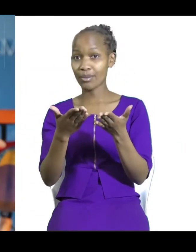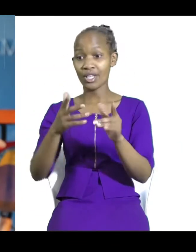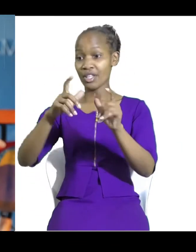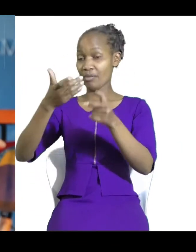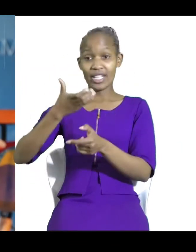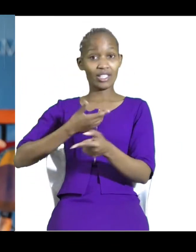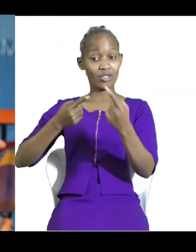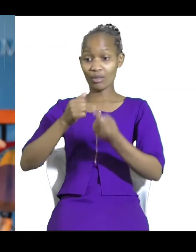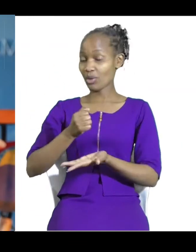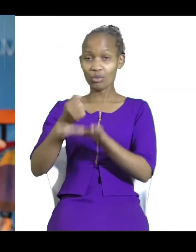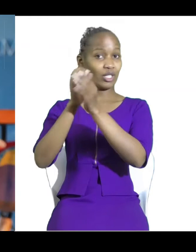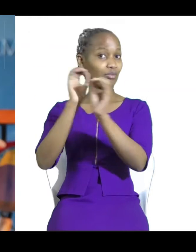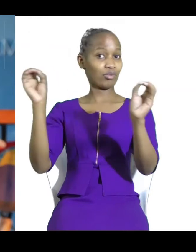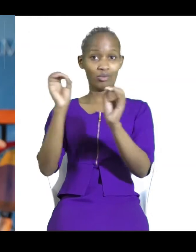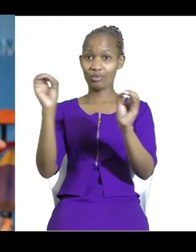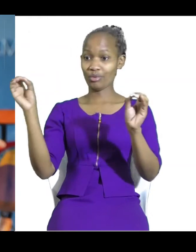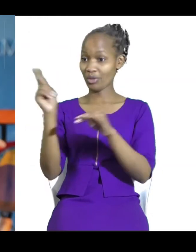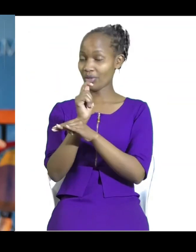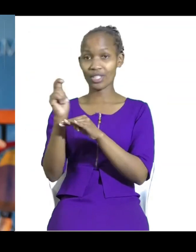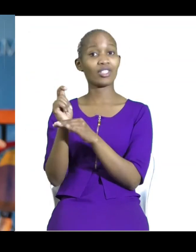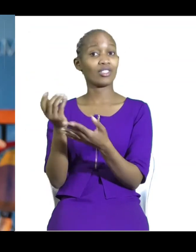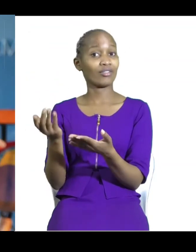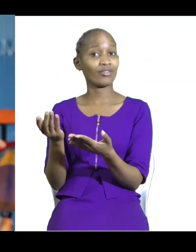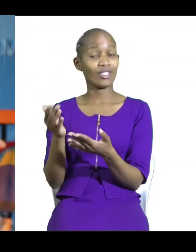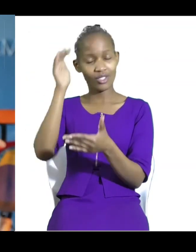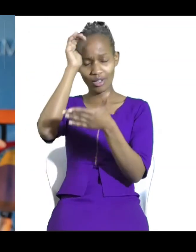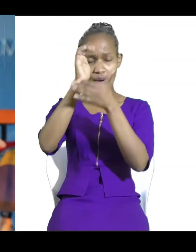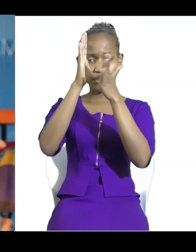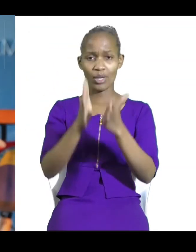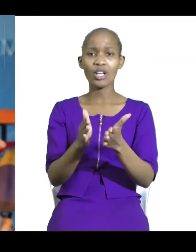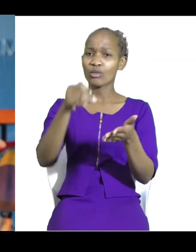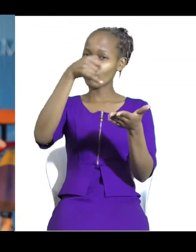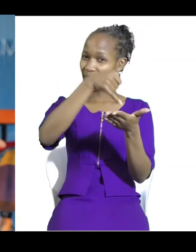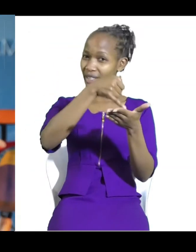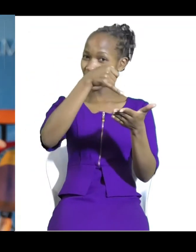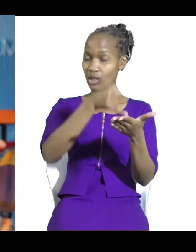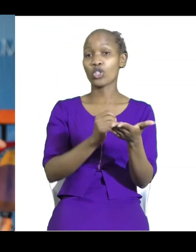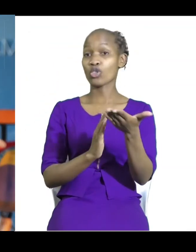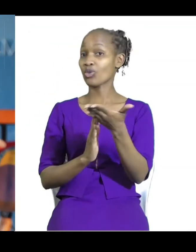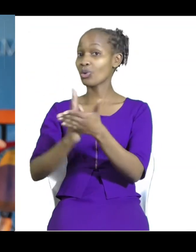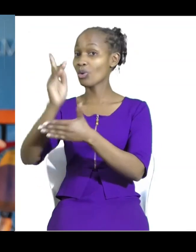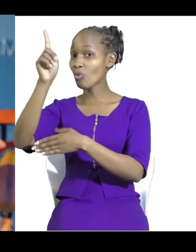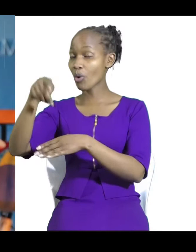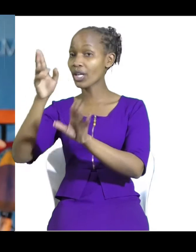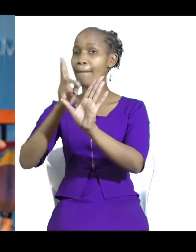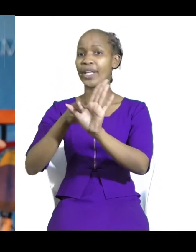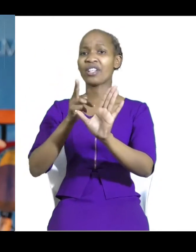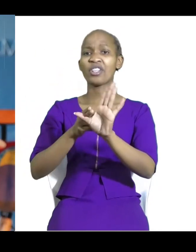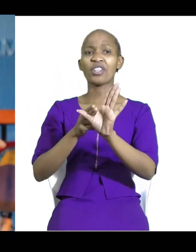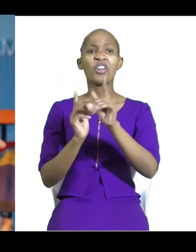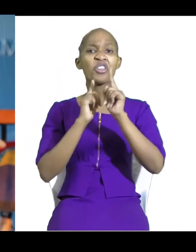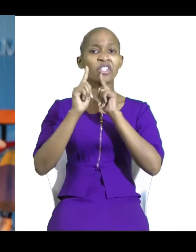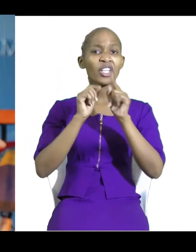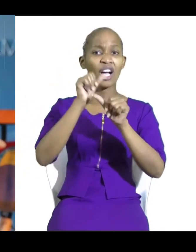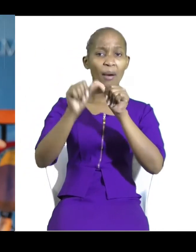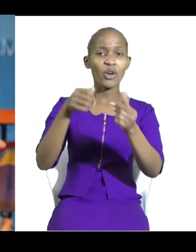the Media Council would not have come on board to train them now. So I'm a believer of inclusion through participation. Don't just